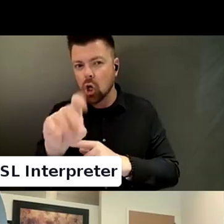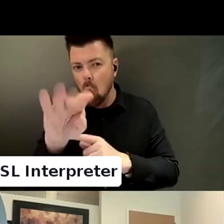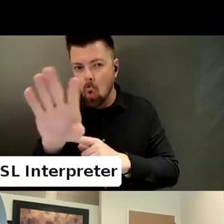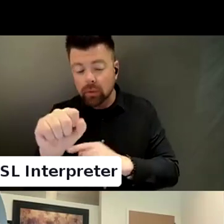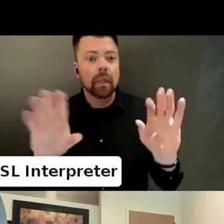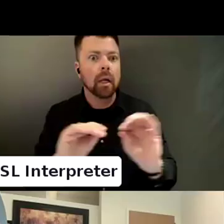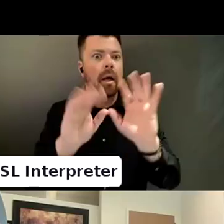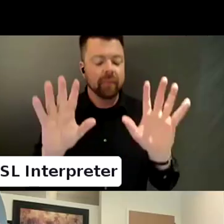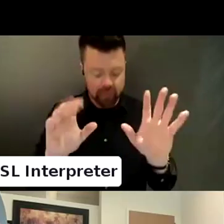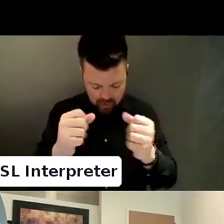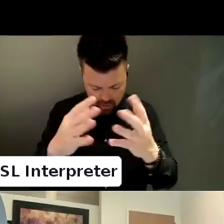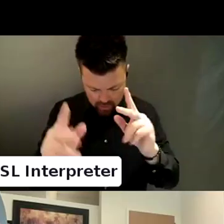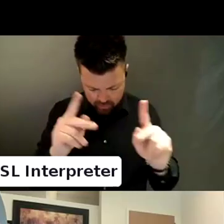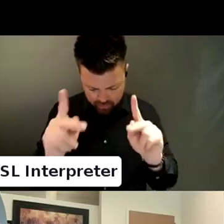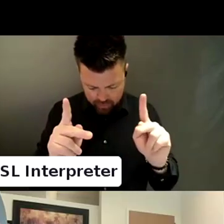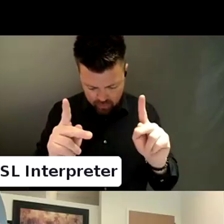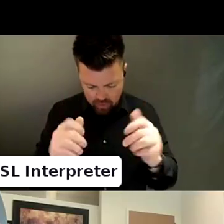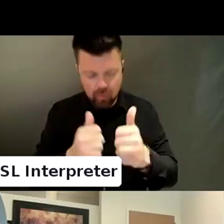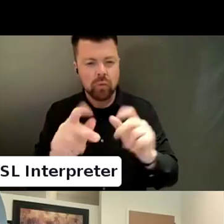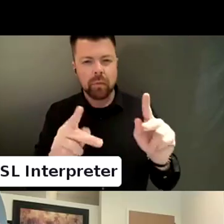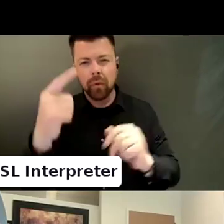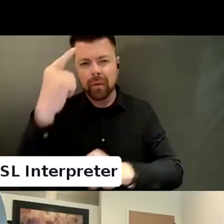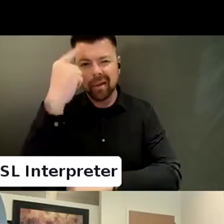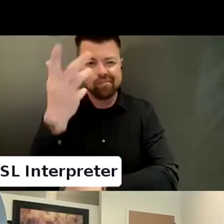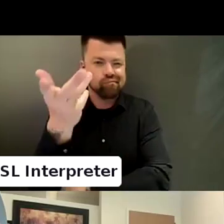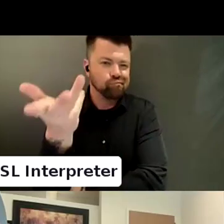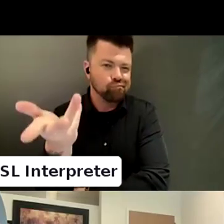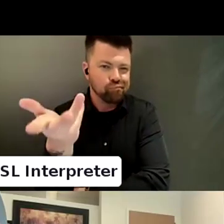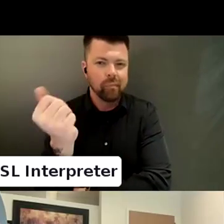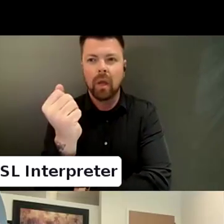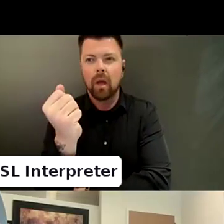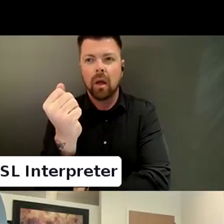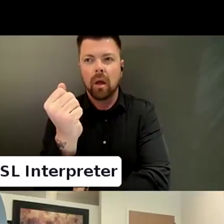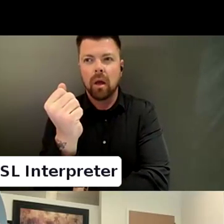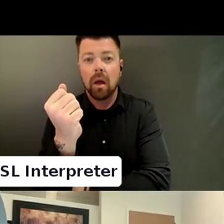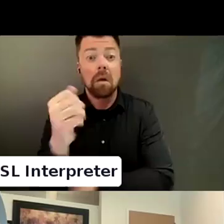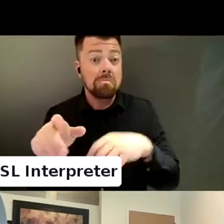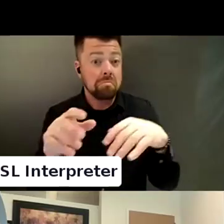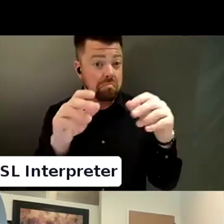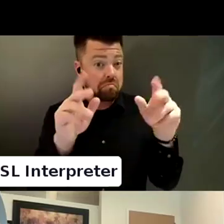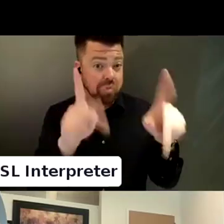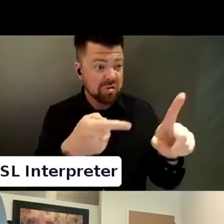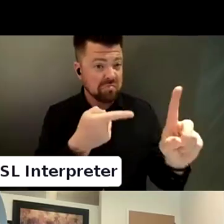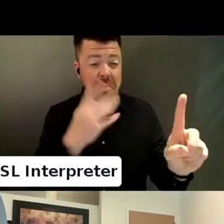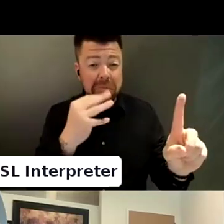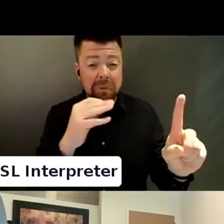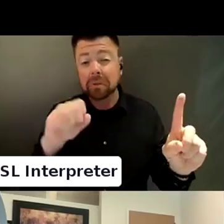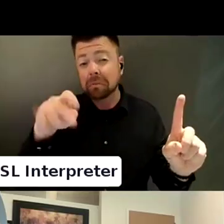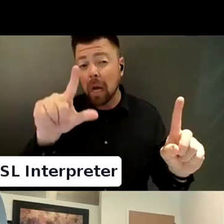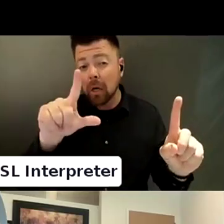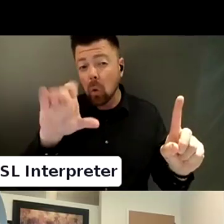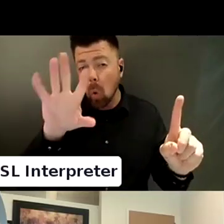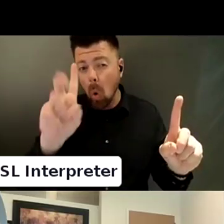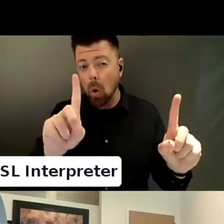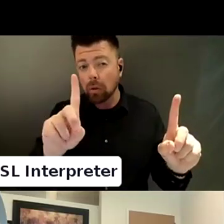a lot of people. And most people think, oh, people with spinal cord injury, but it would be much a larger group than just people